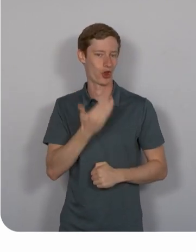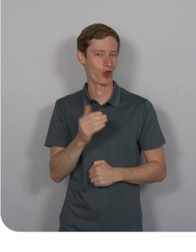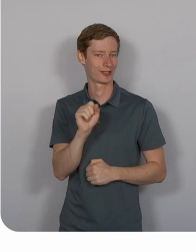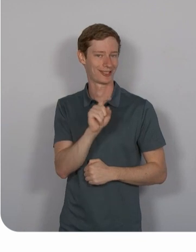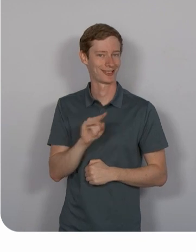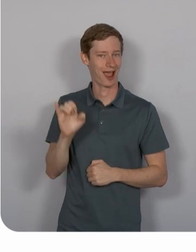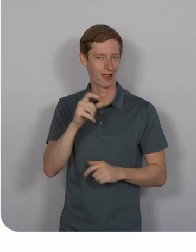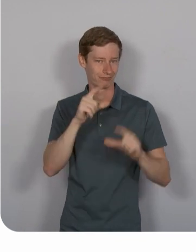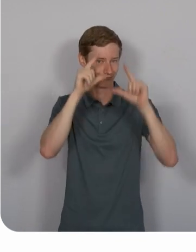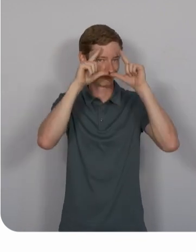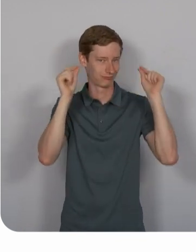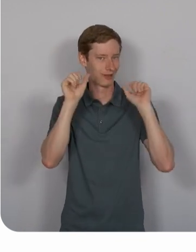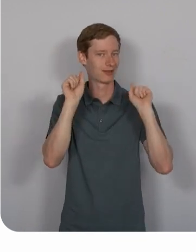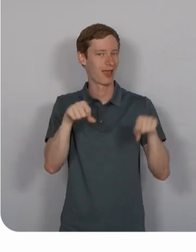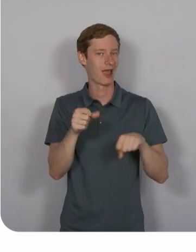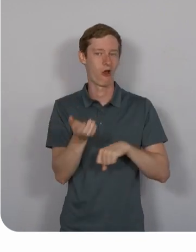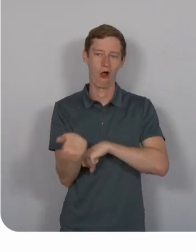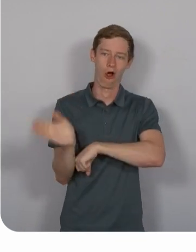day long.